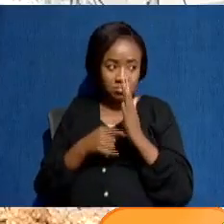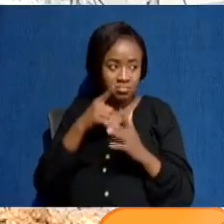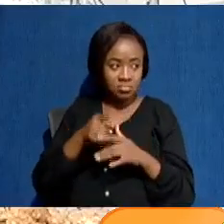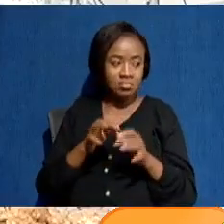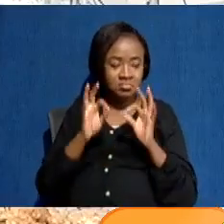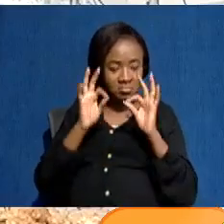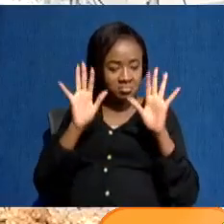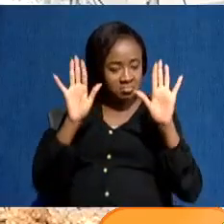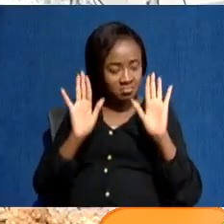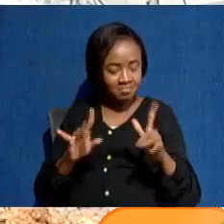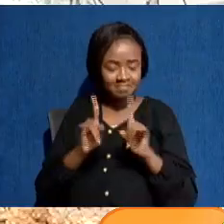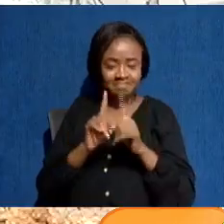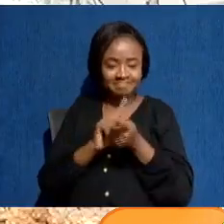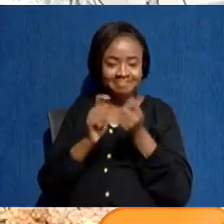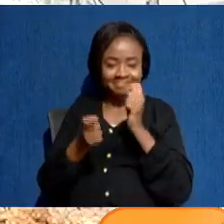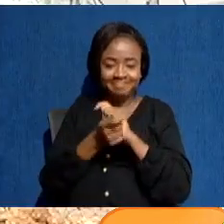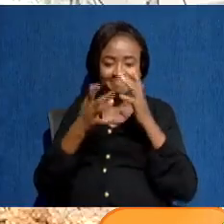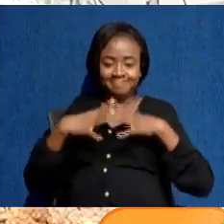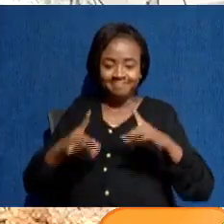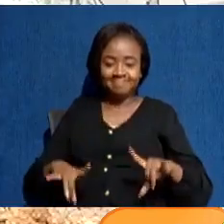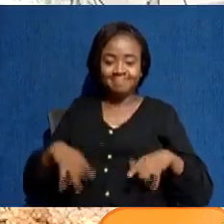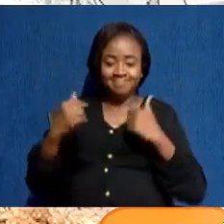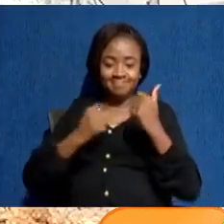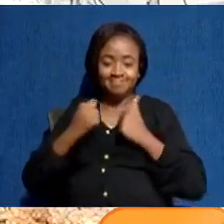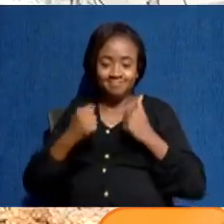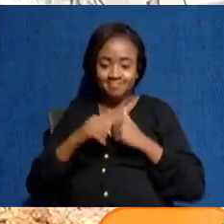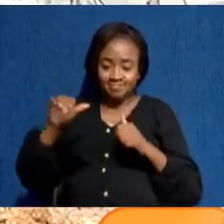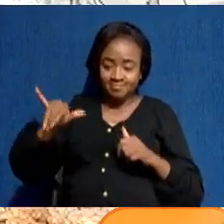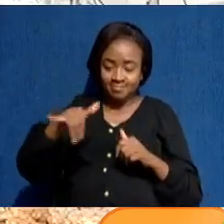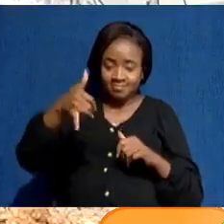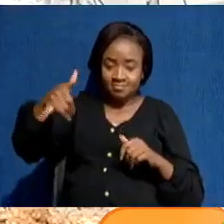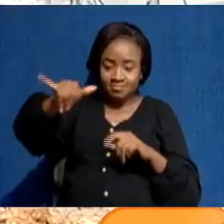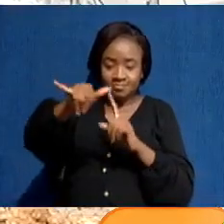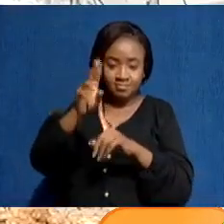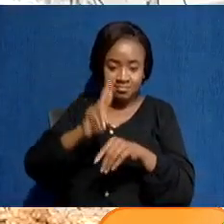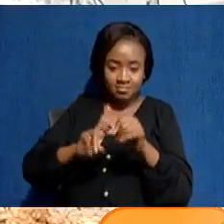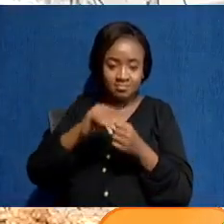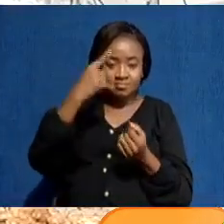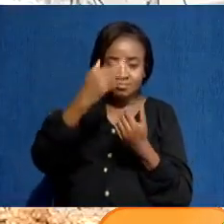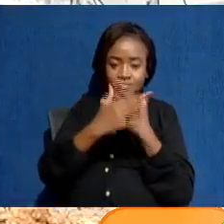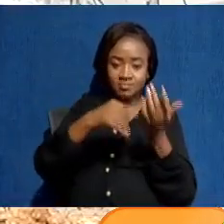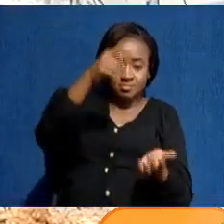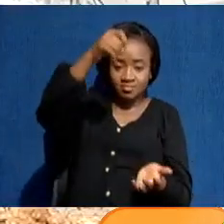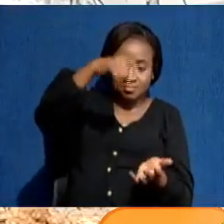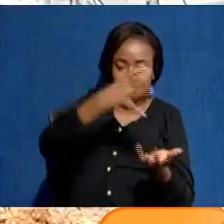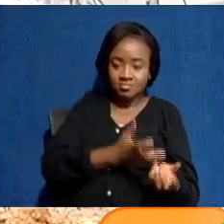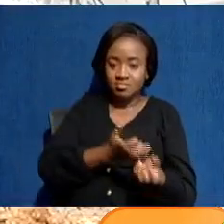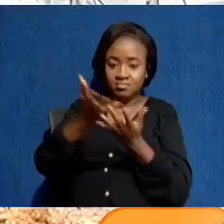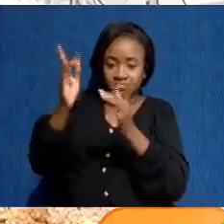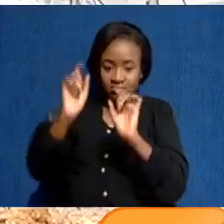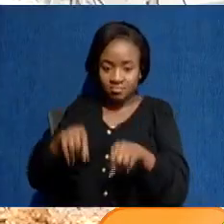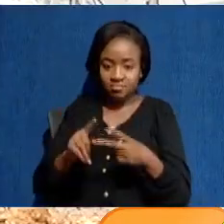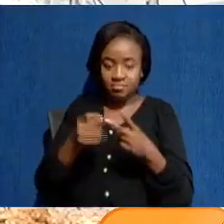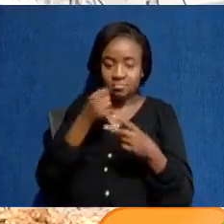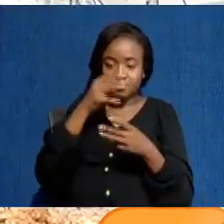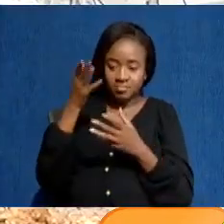it is here and already transforming lives. In Rwanda, drones are being used to ferry blood and even medication, and now transforming agriculture.